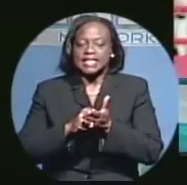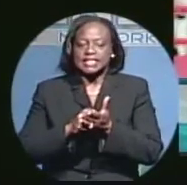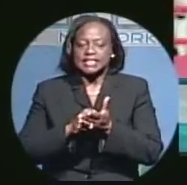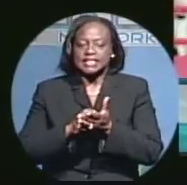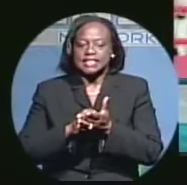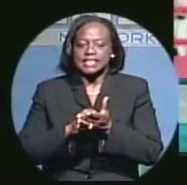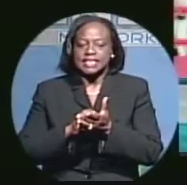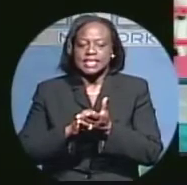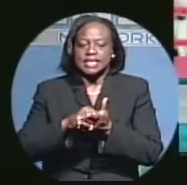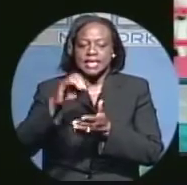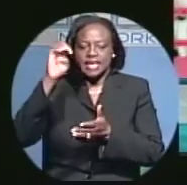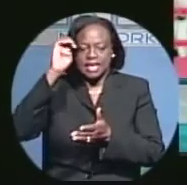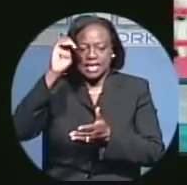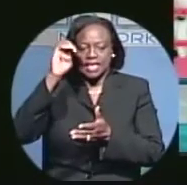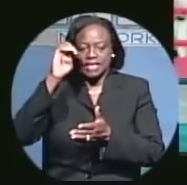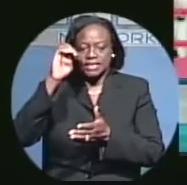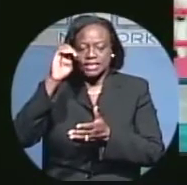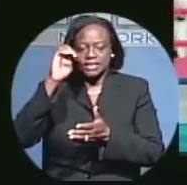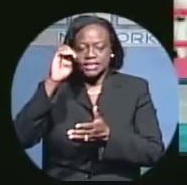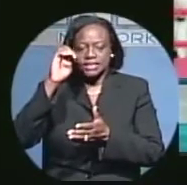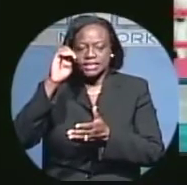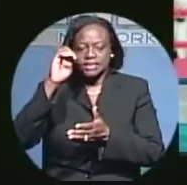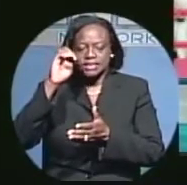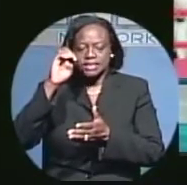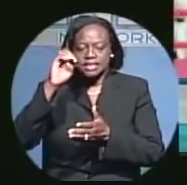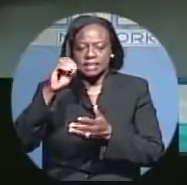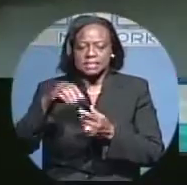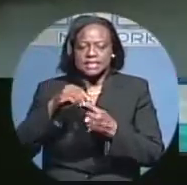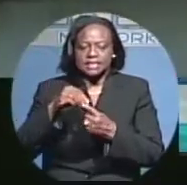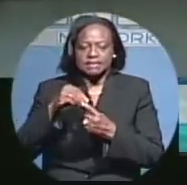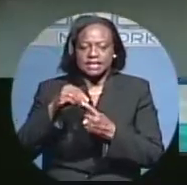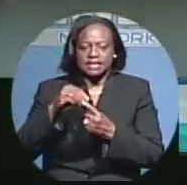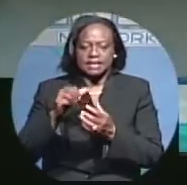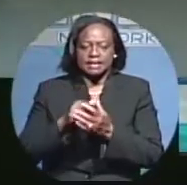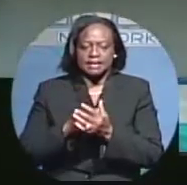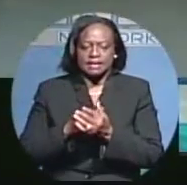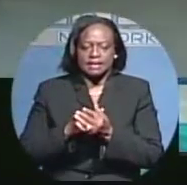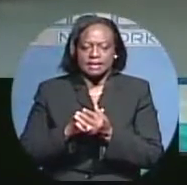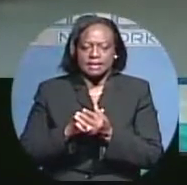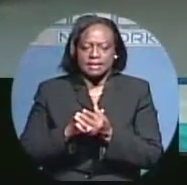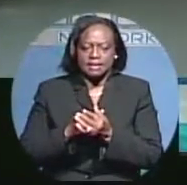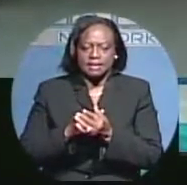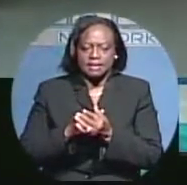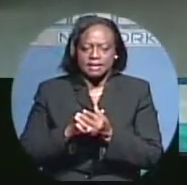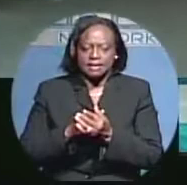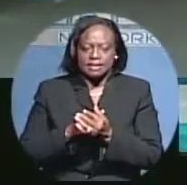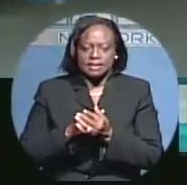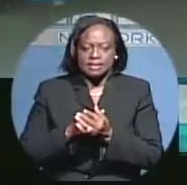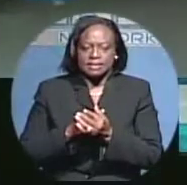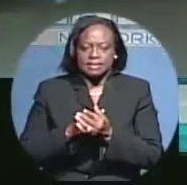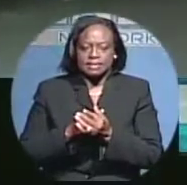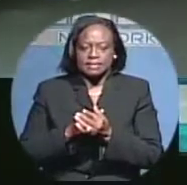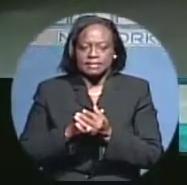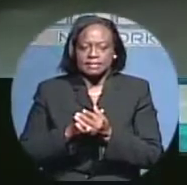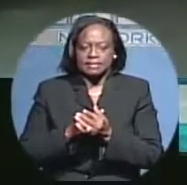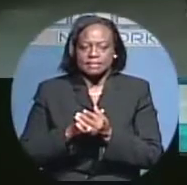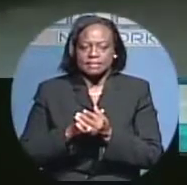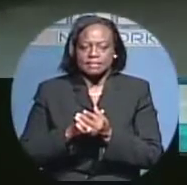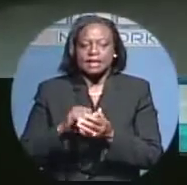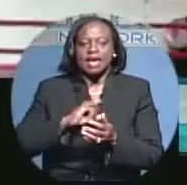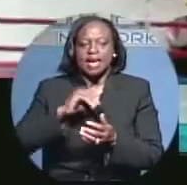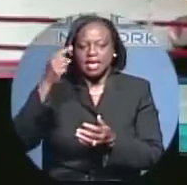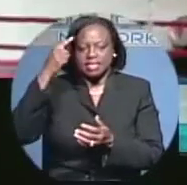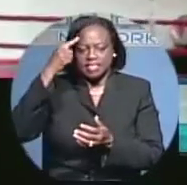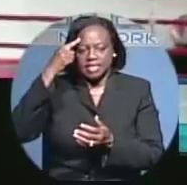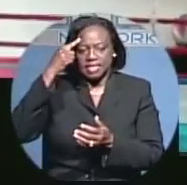WBO Asian Pacific and Chinese zone champion, and basically going to China to take those titles. I think